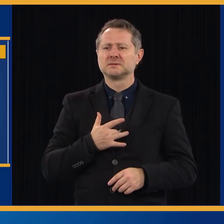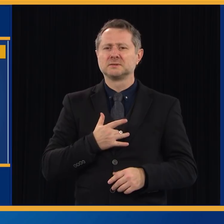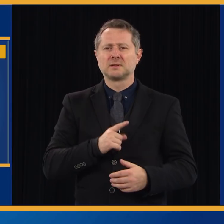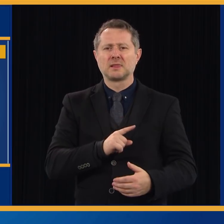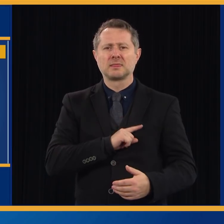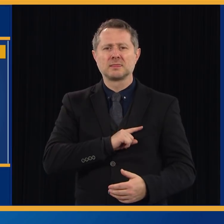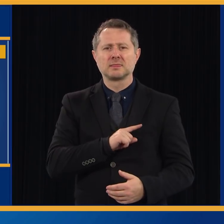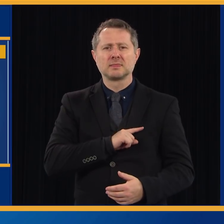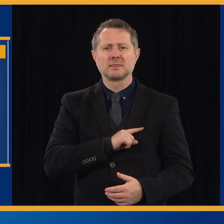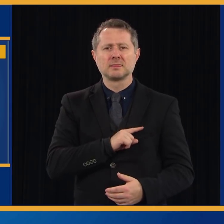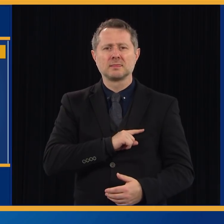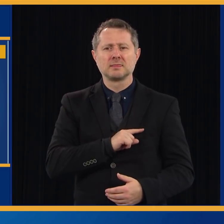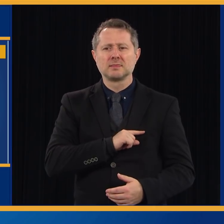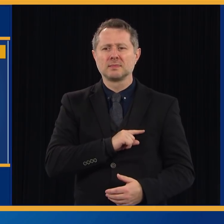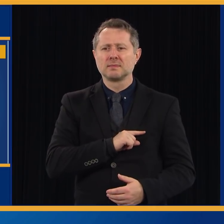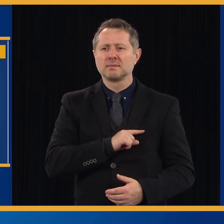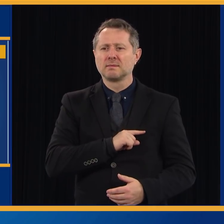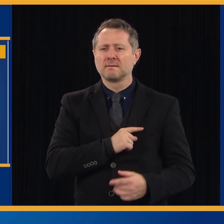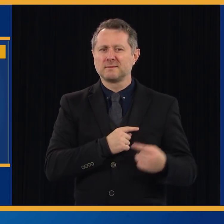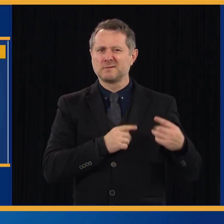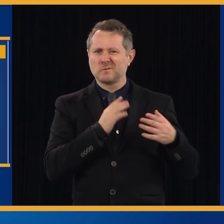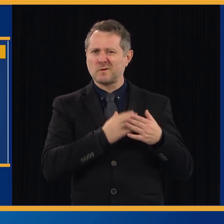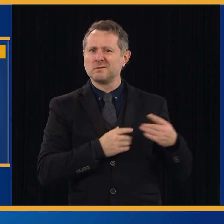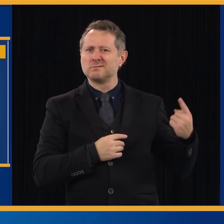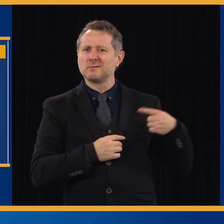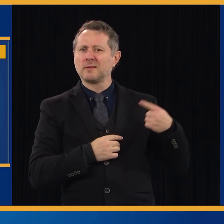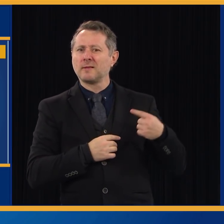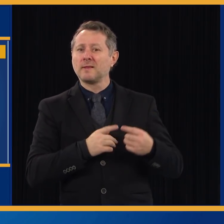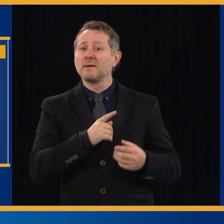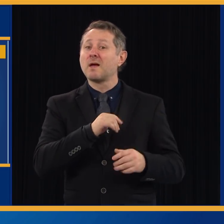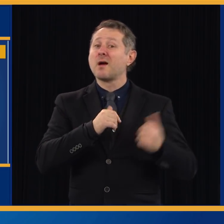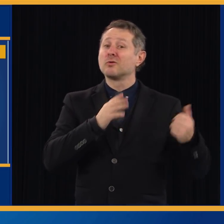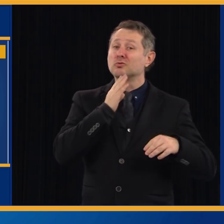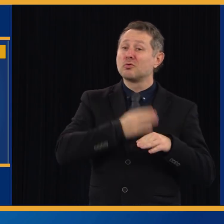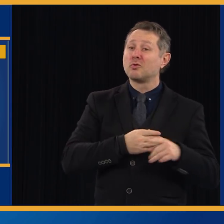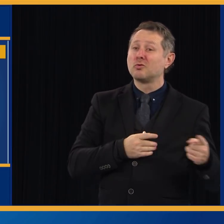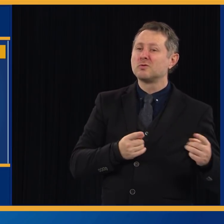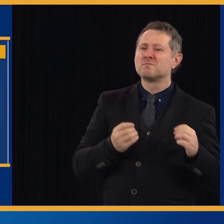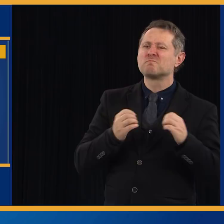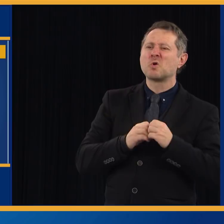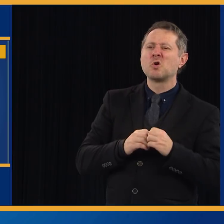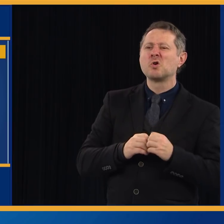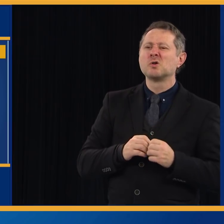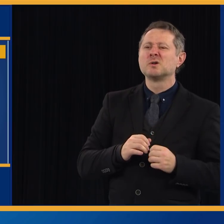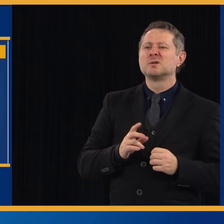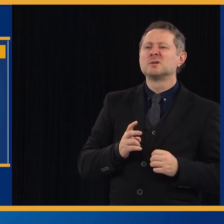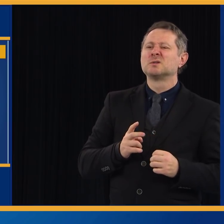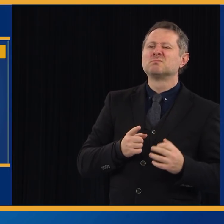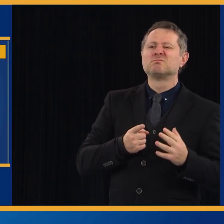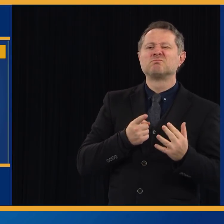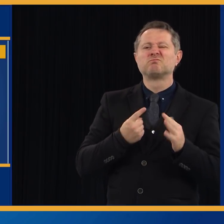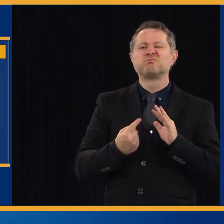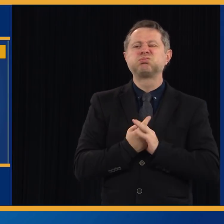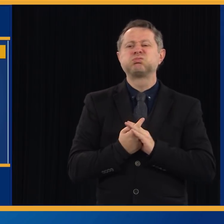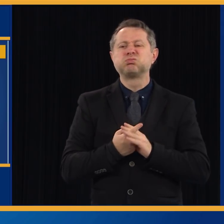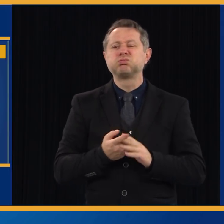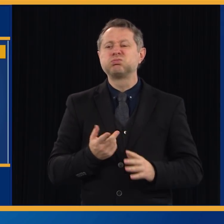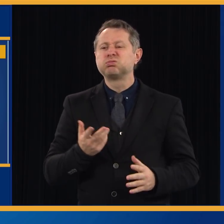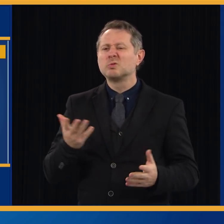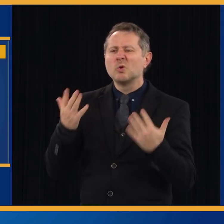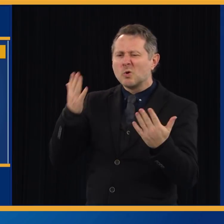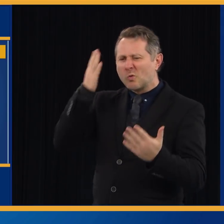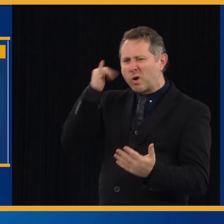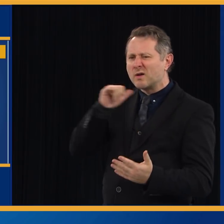me. One of my other daughters, who was a little more pointed in life, a little more literal, said, why didn't you think of